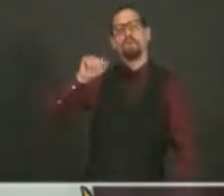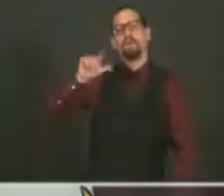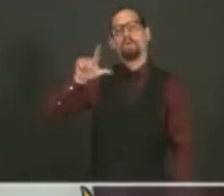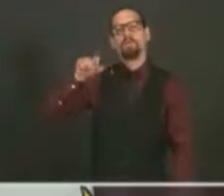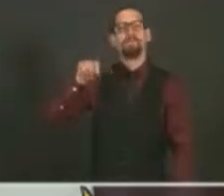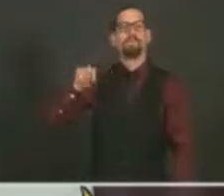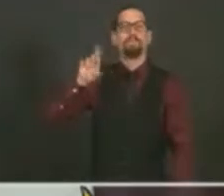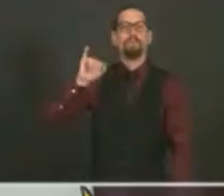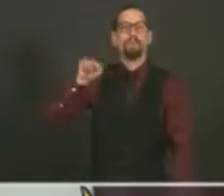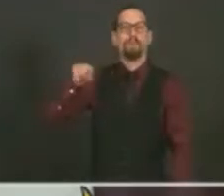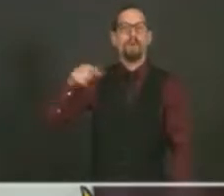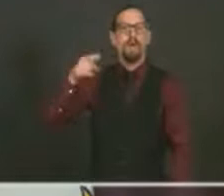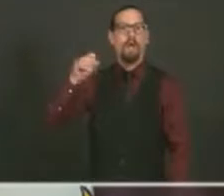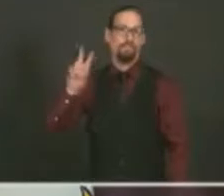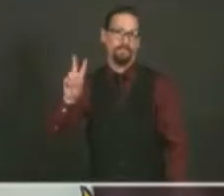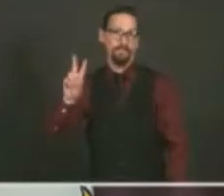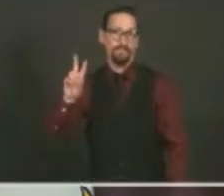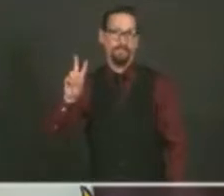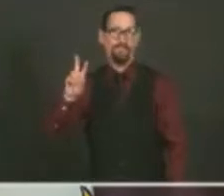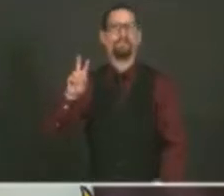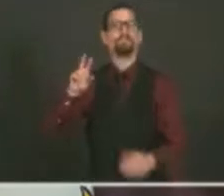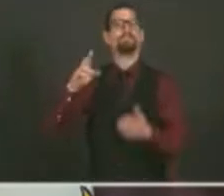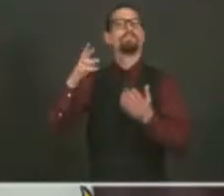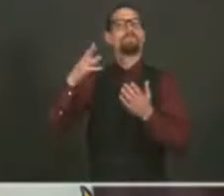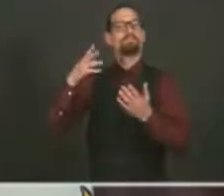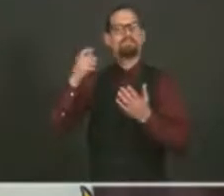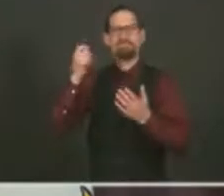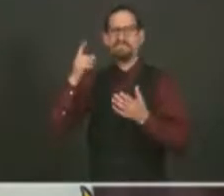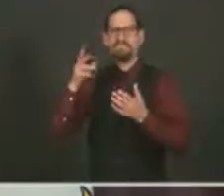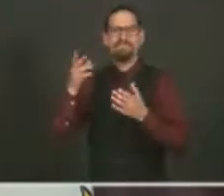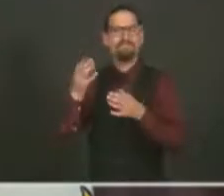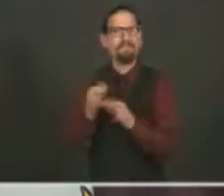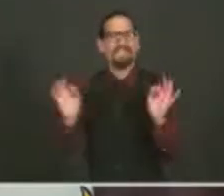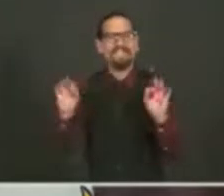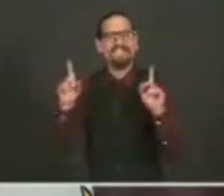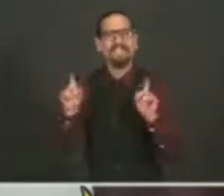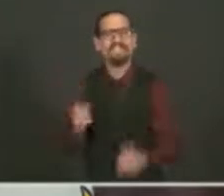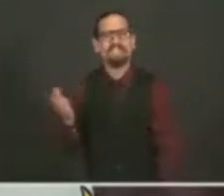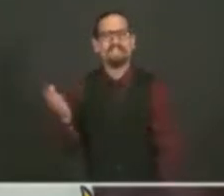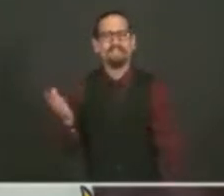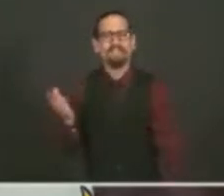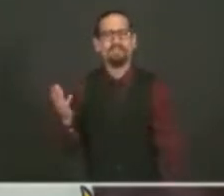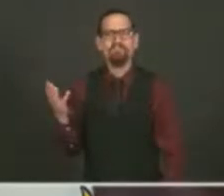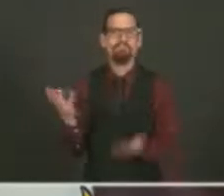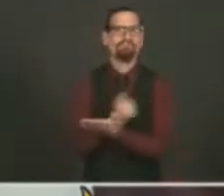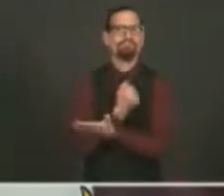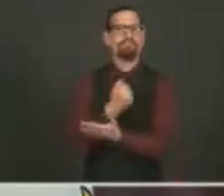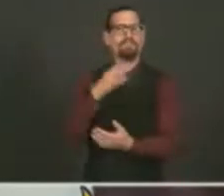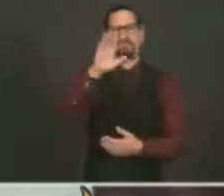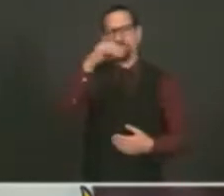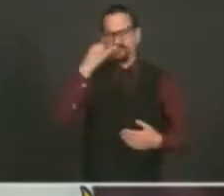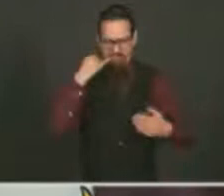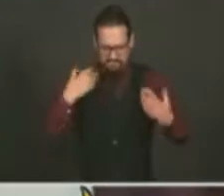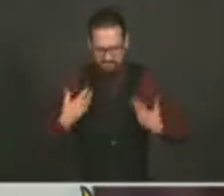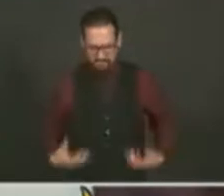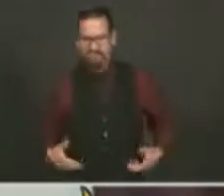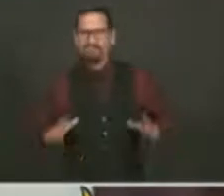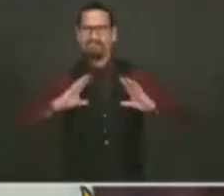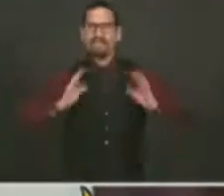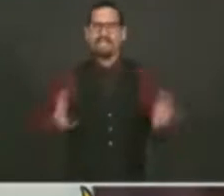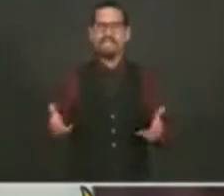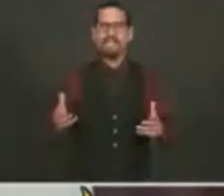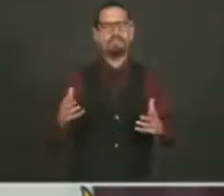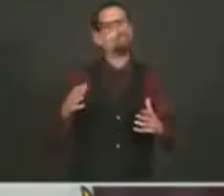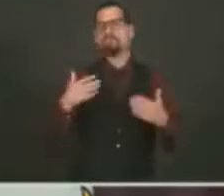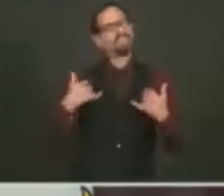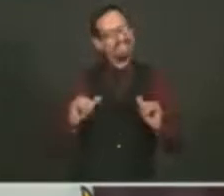portal.ri.gov, and sign up for a free test, even if you don't have symptoms. So if you're a